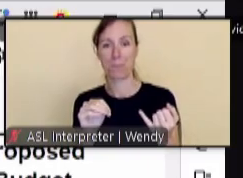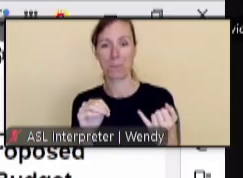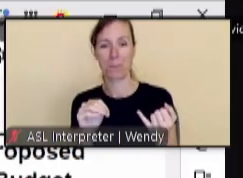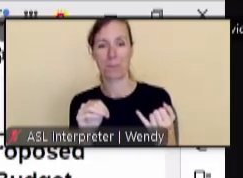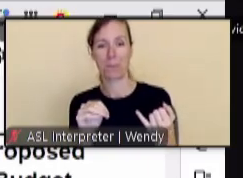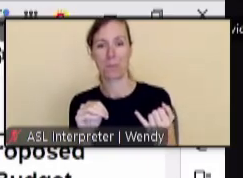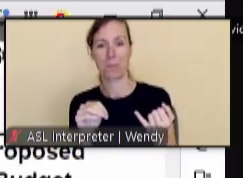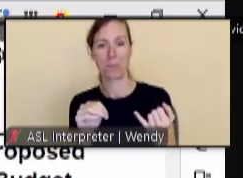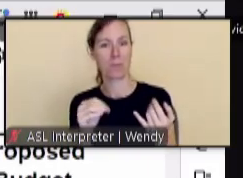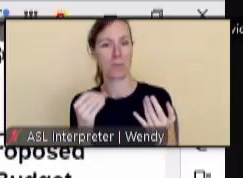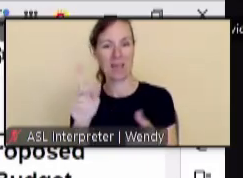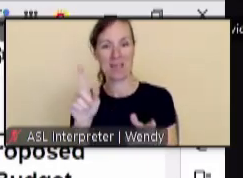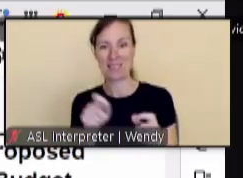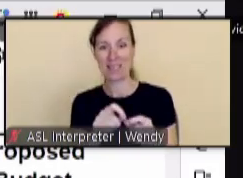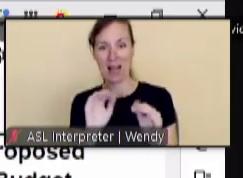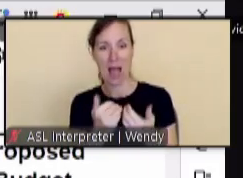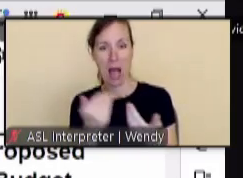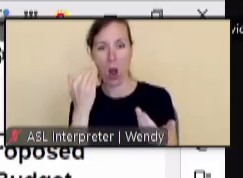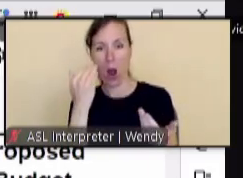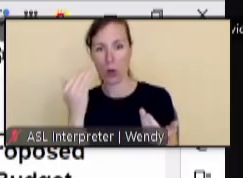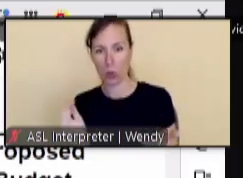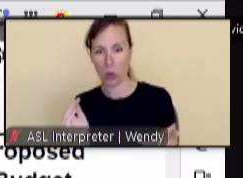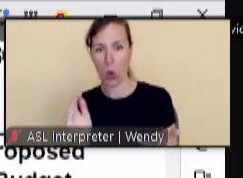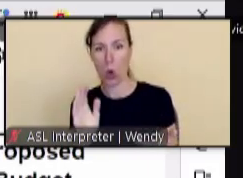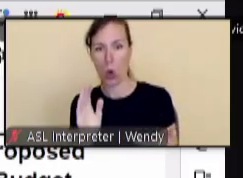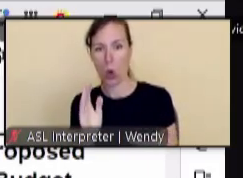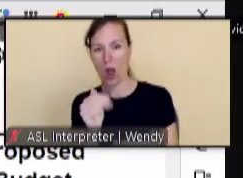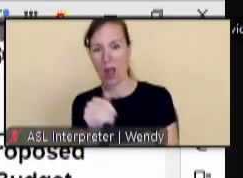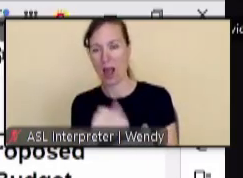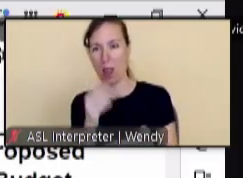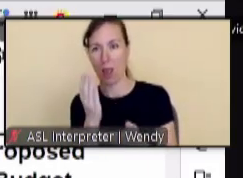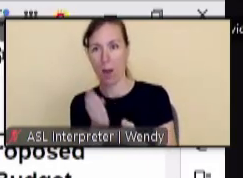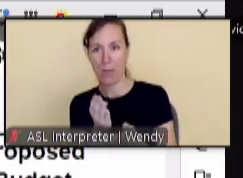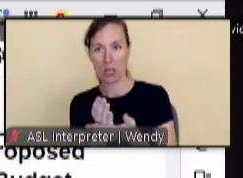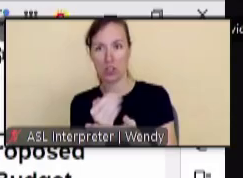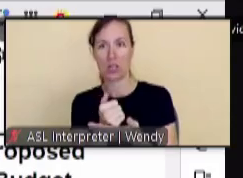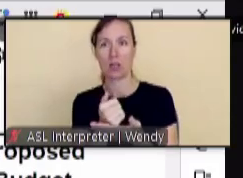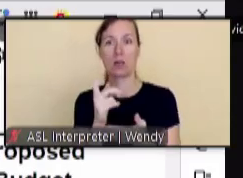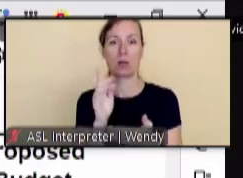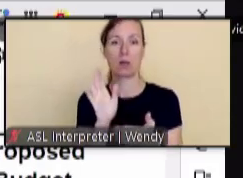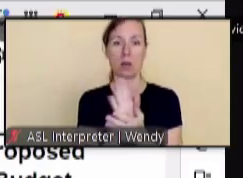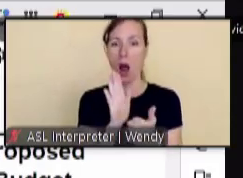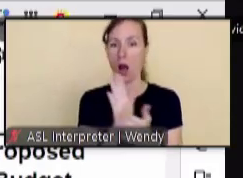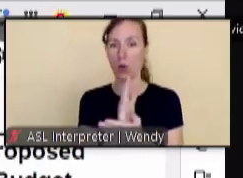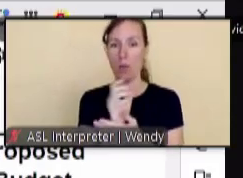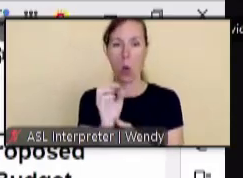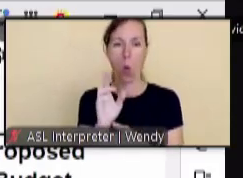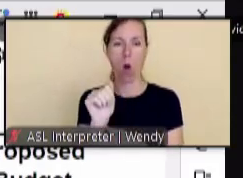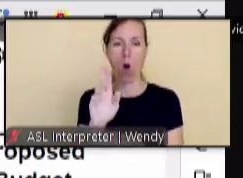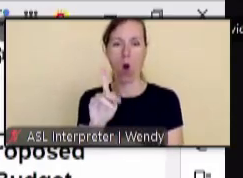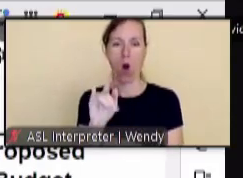be a positive. Okay. So which fiscal year will it appear in, or will it appear in multiple?